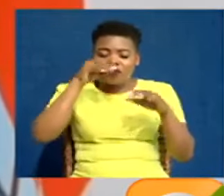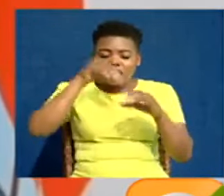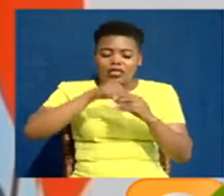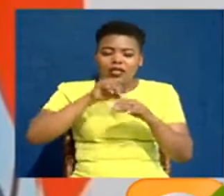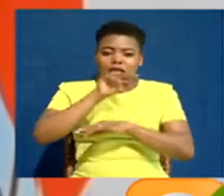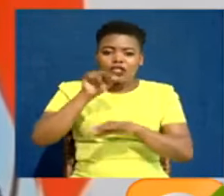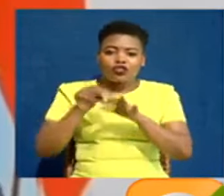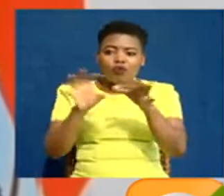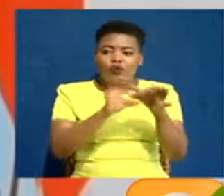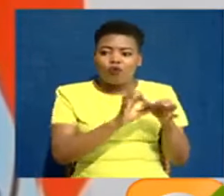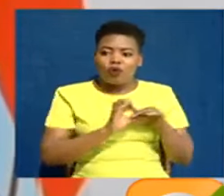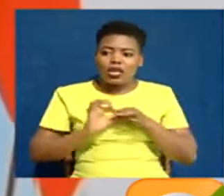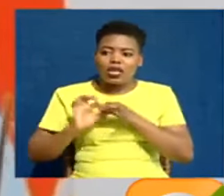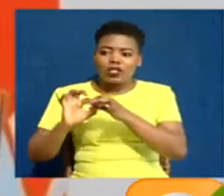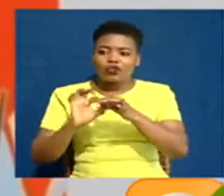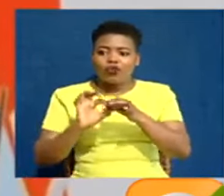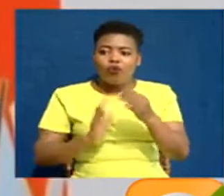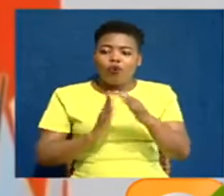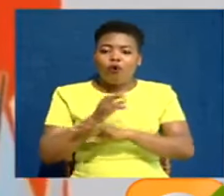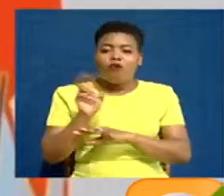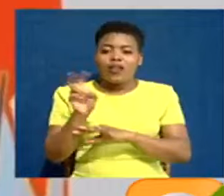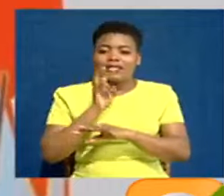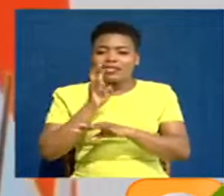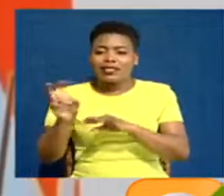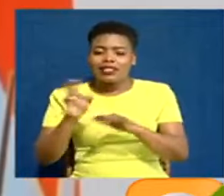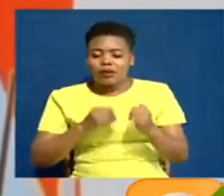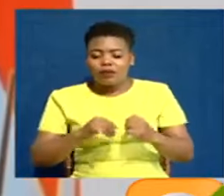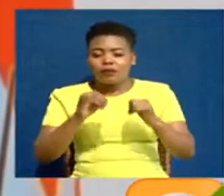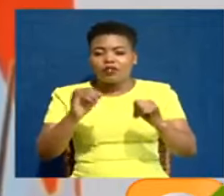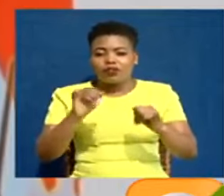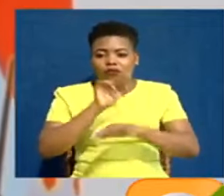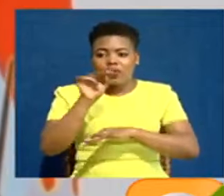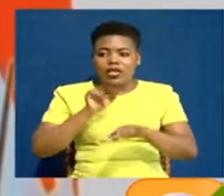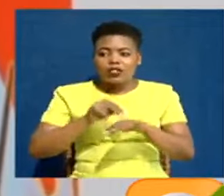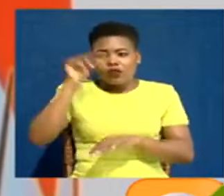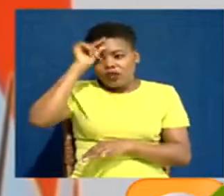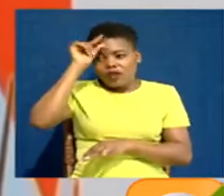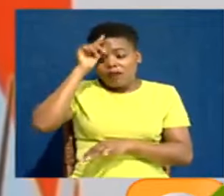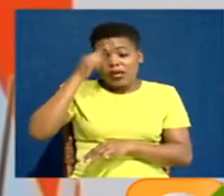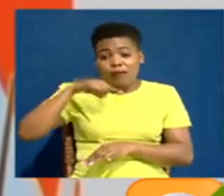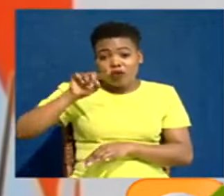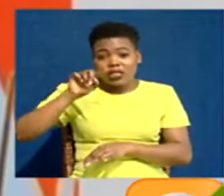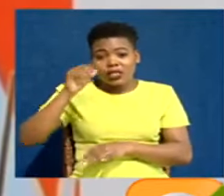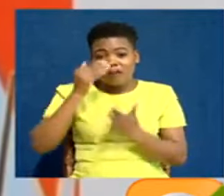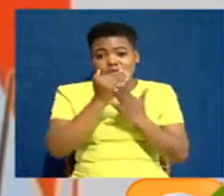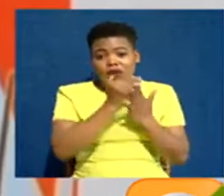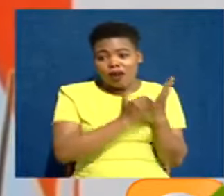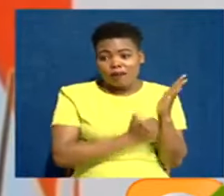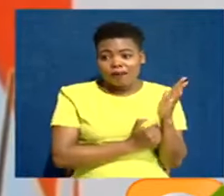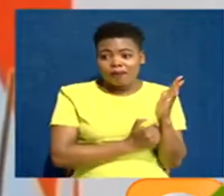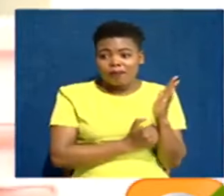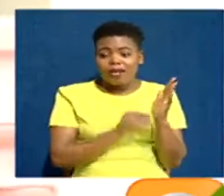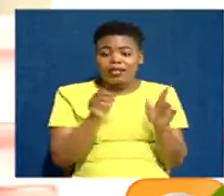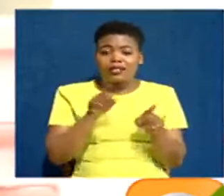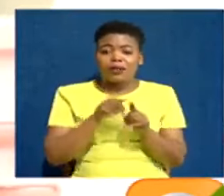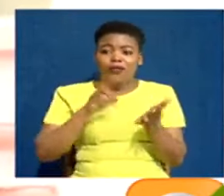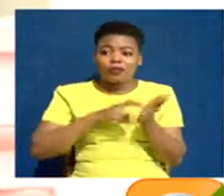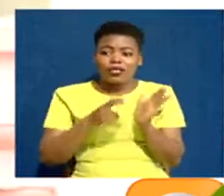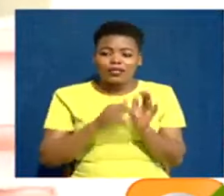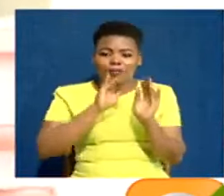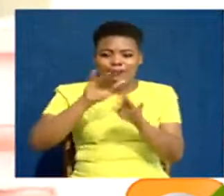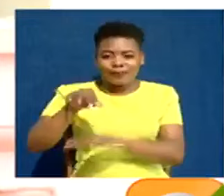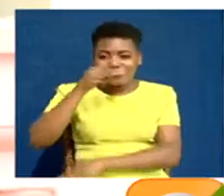national coordination, oversee the implementation of national government policies, programs and projects.